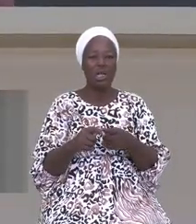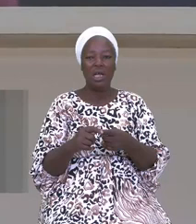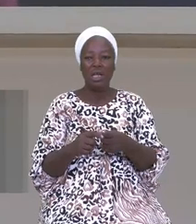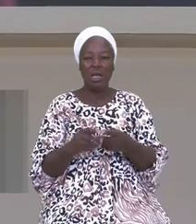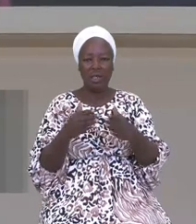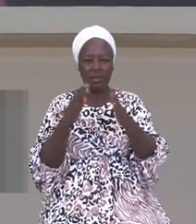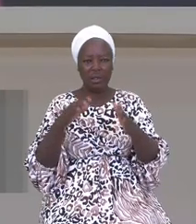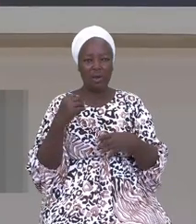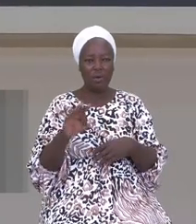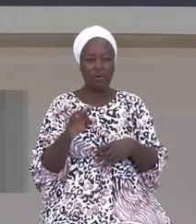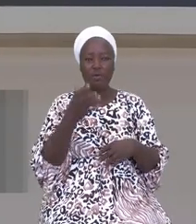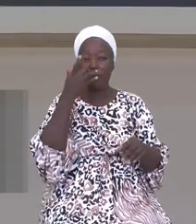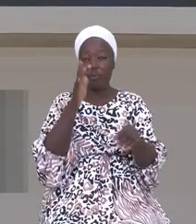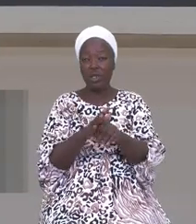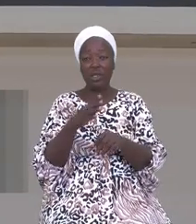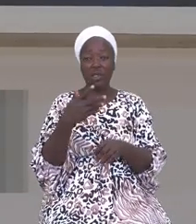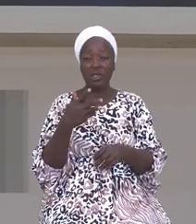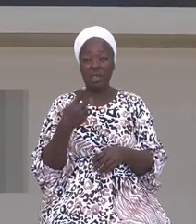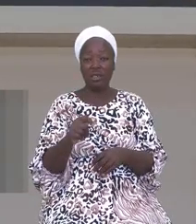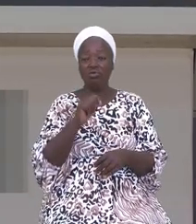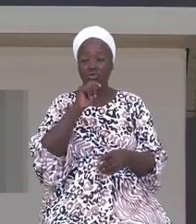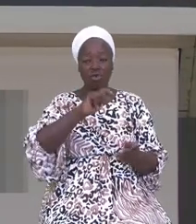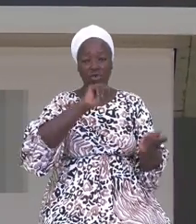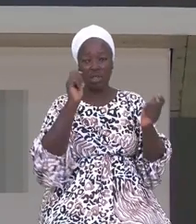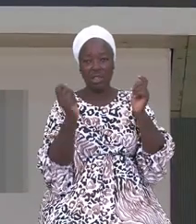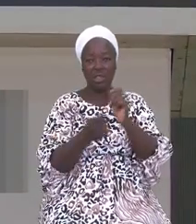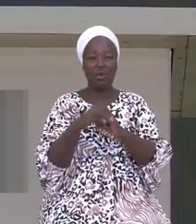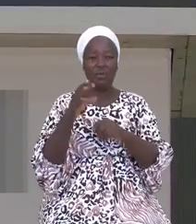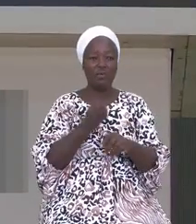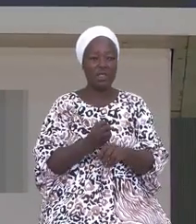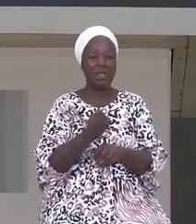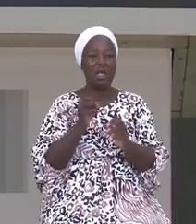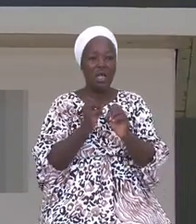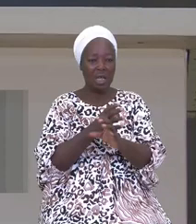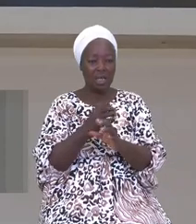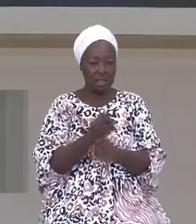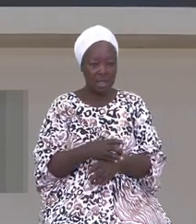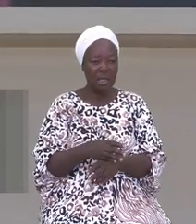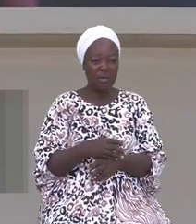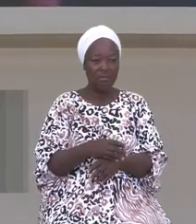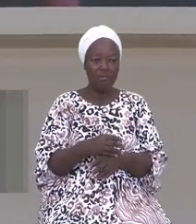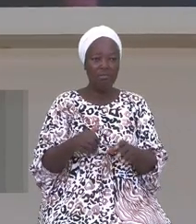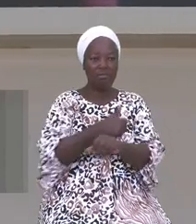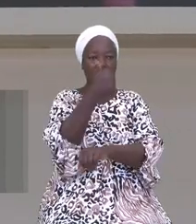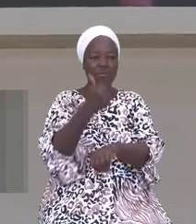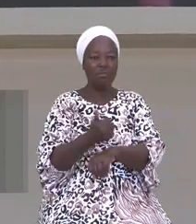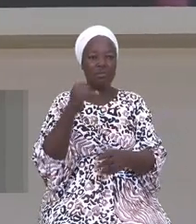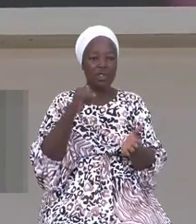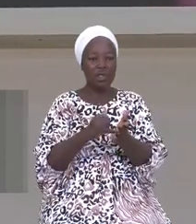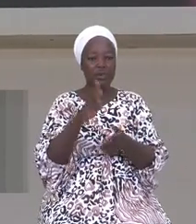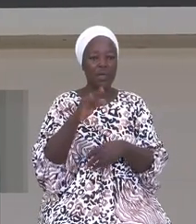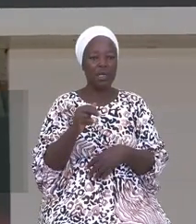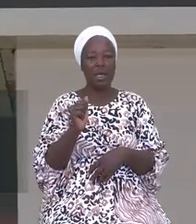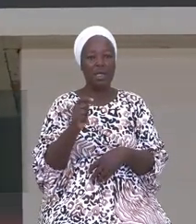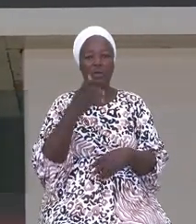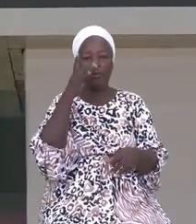the immutability of his counsel, confirmed it by an oath.